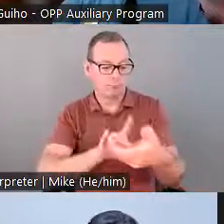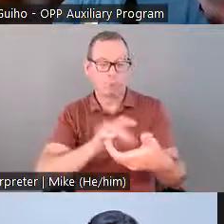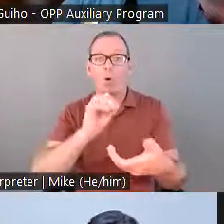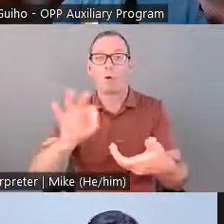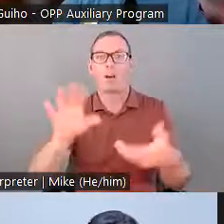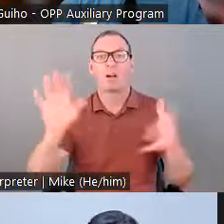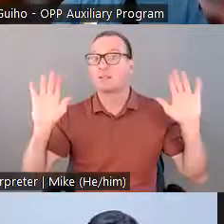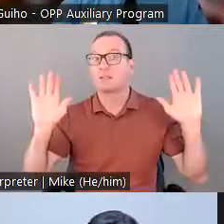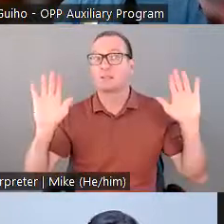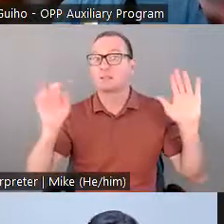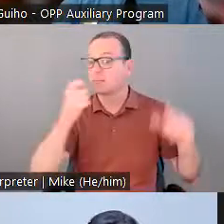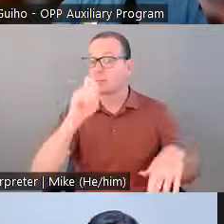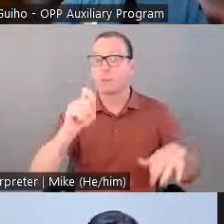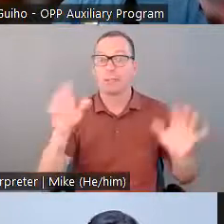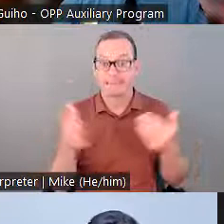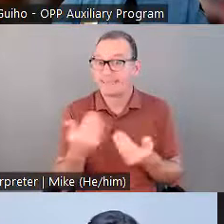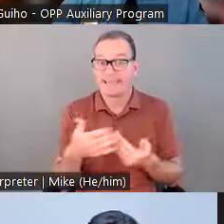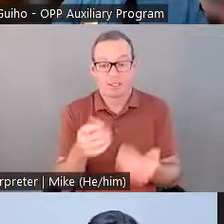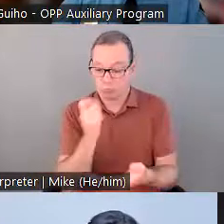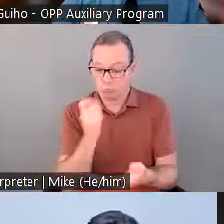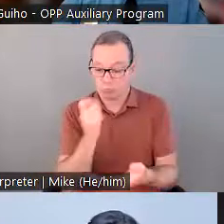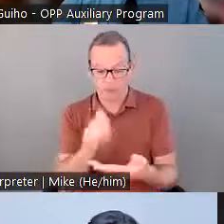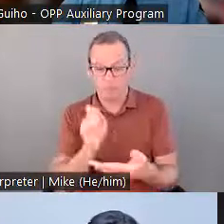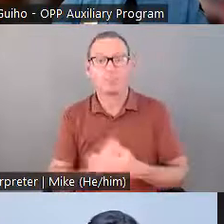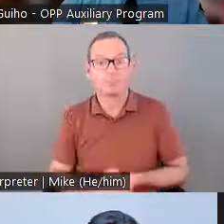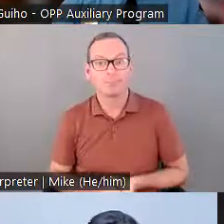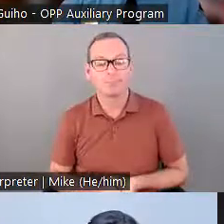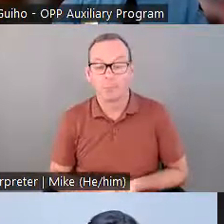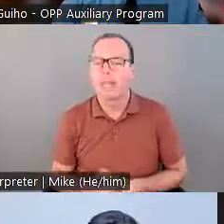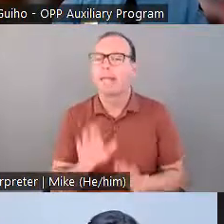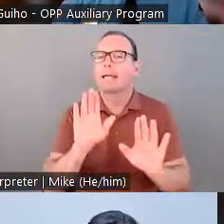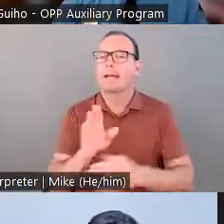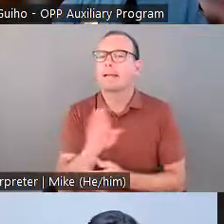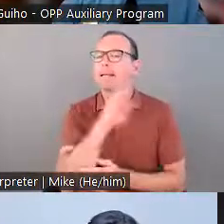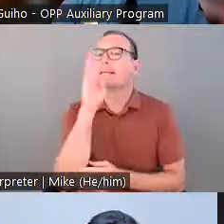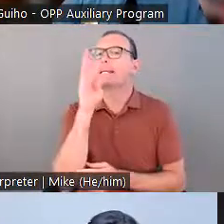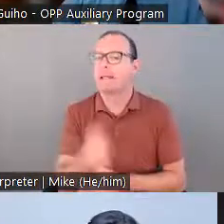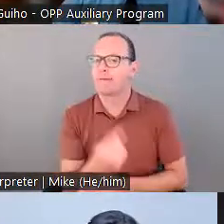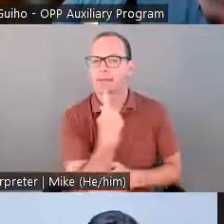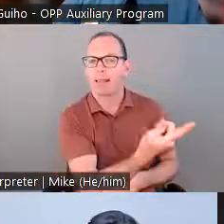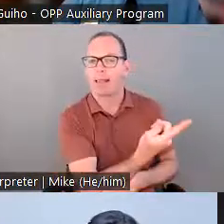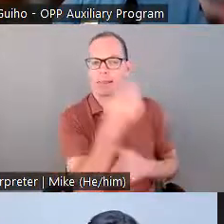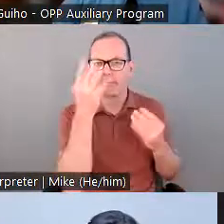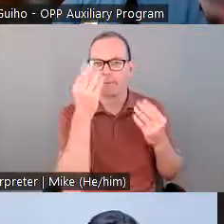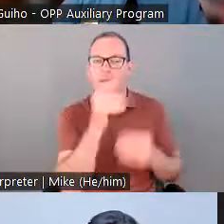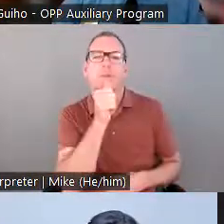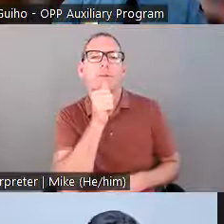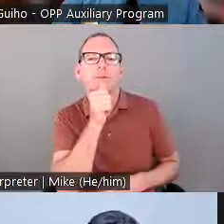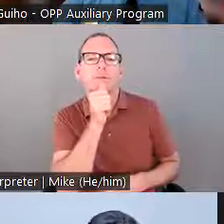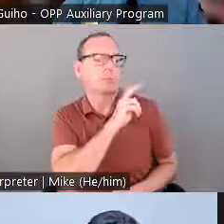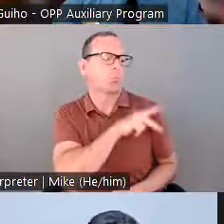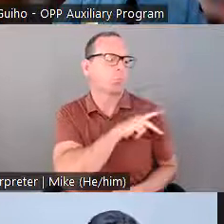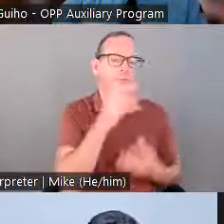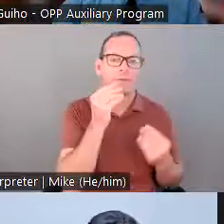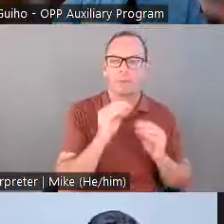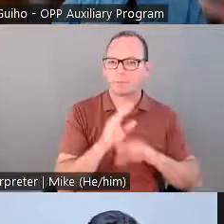information out unless you've initiated the call and you're aware that you know you're calling either your bank or you're calling somewhere where you can share